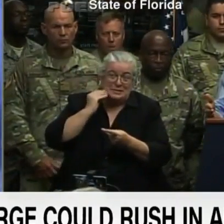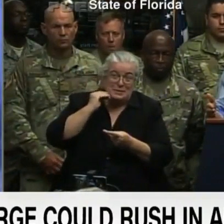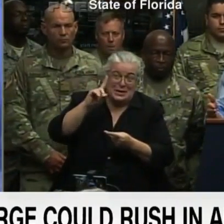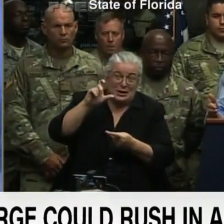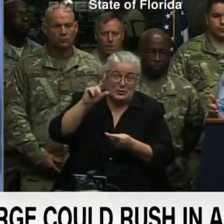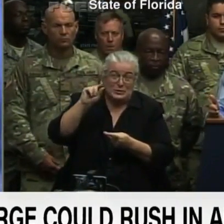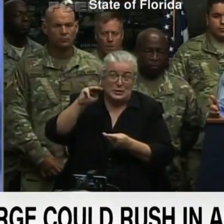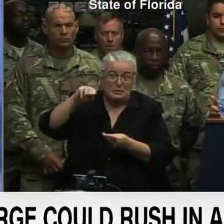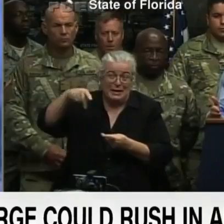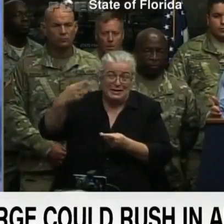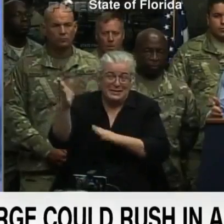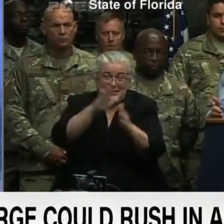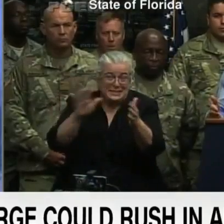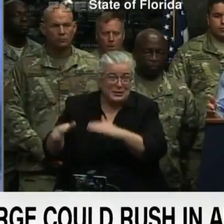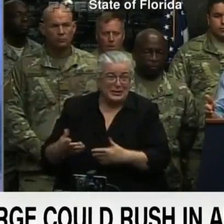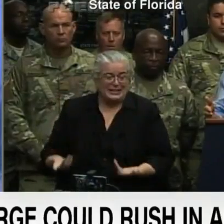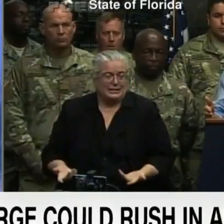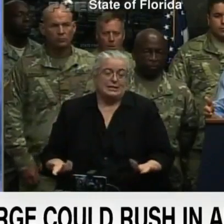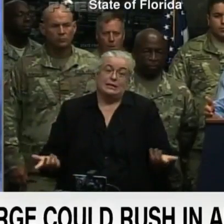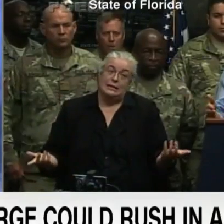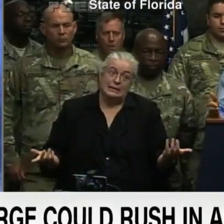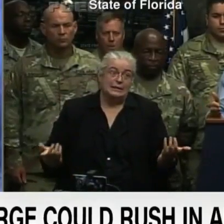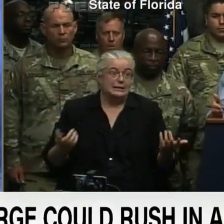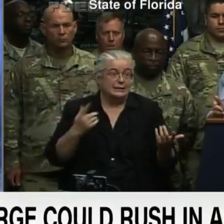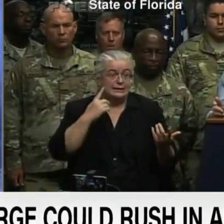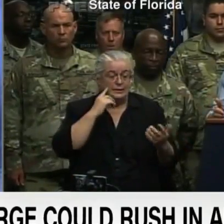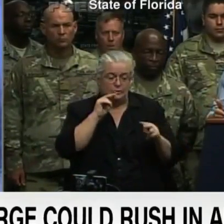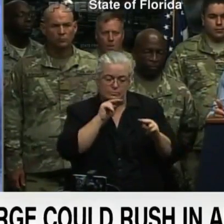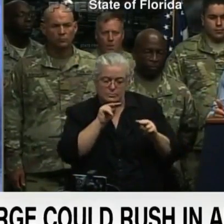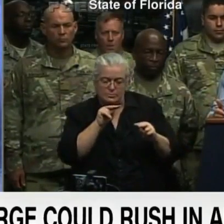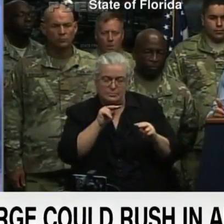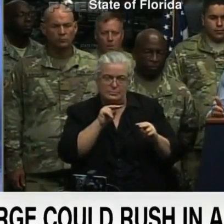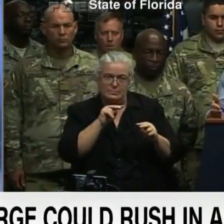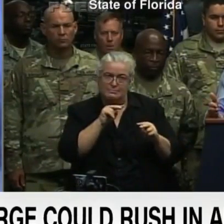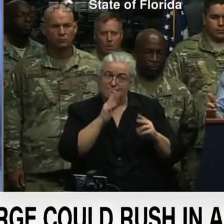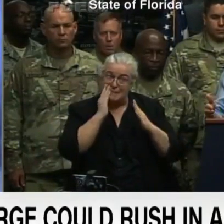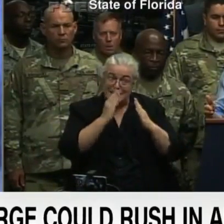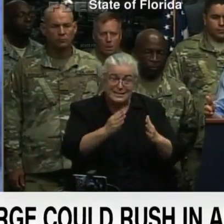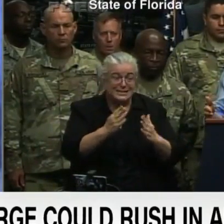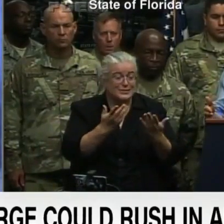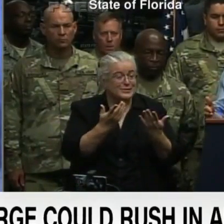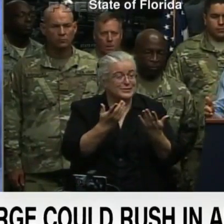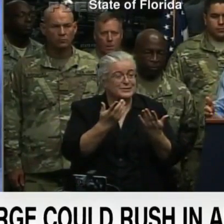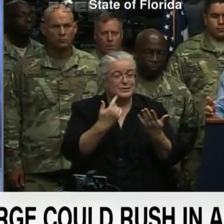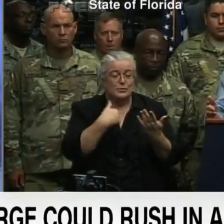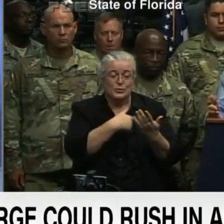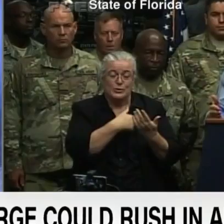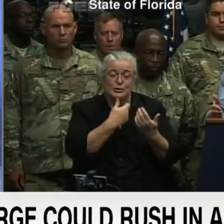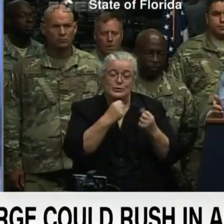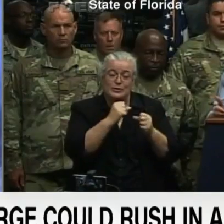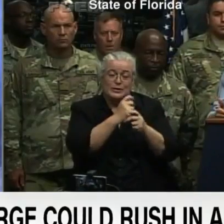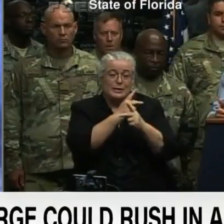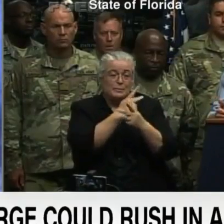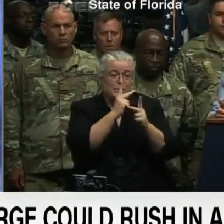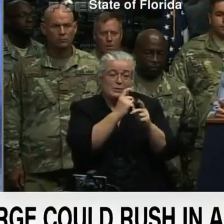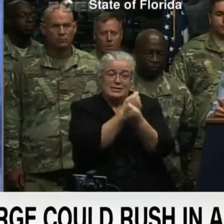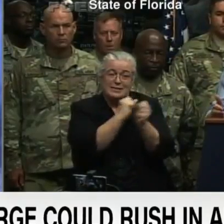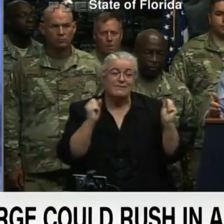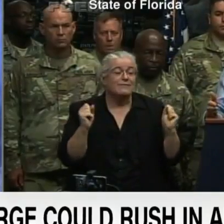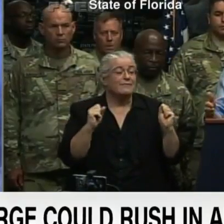So, the goal is to keep following this. We're going to do everything we can to keep people safe. We're going to do everything we can